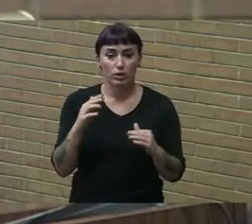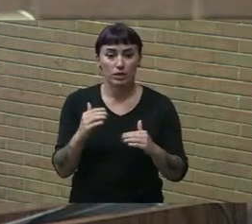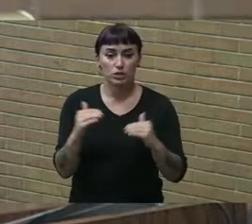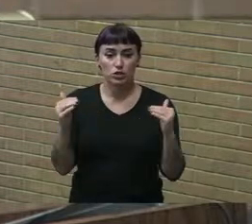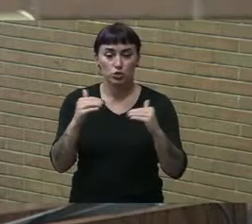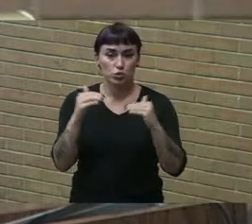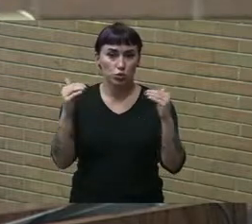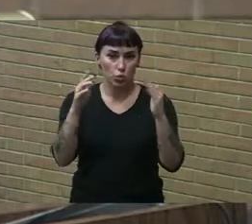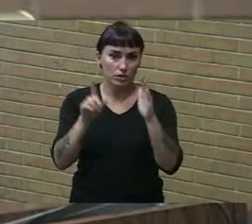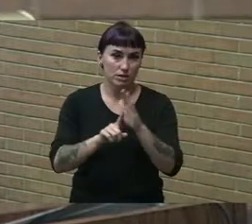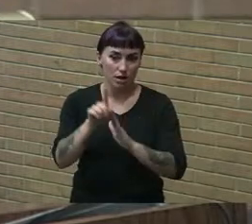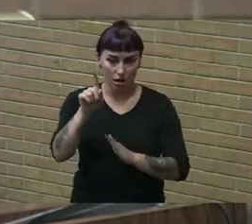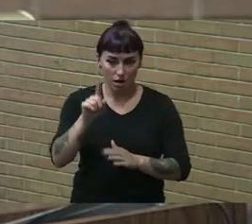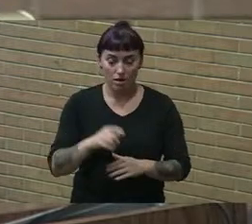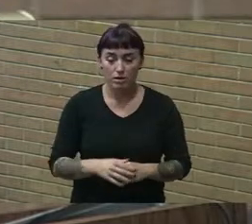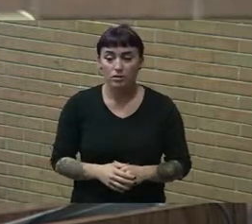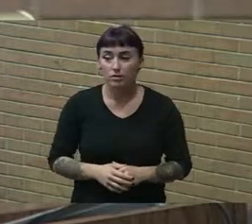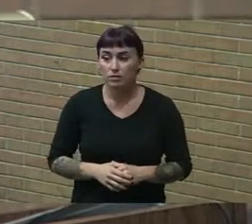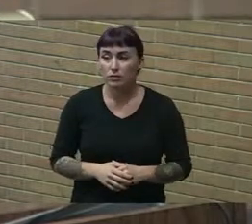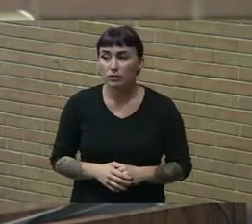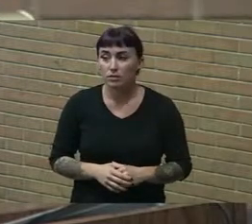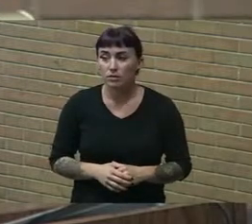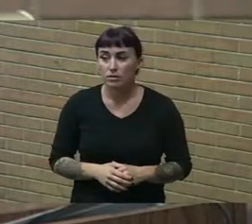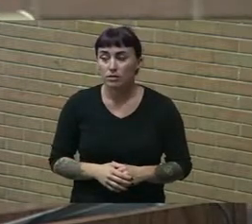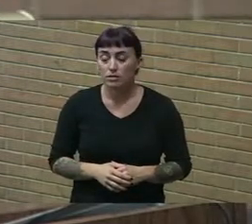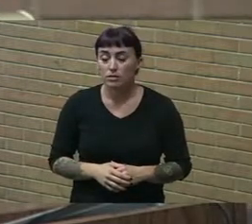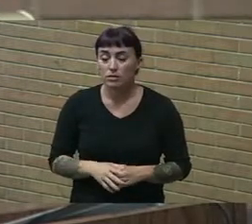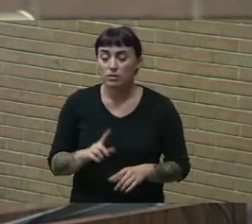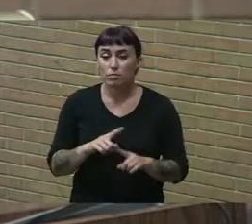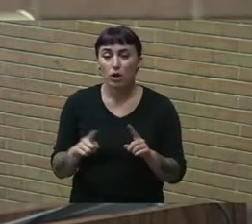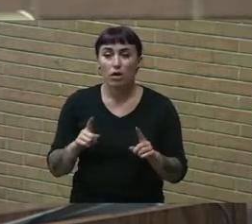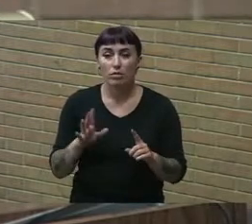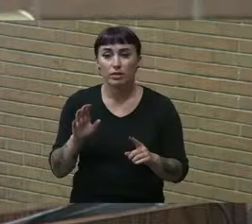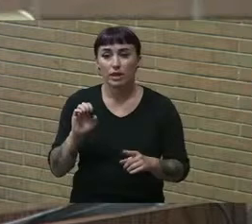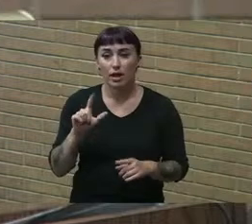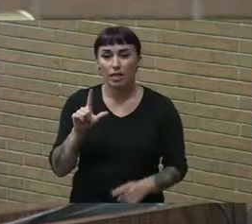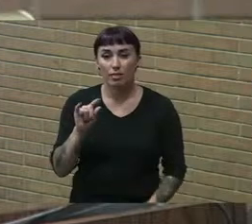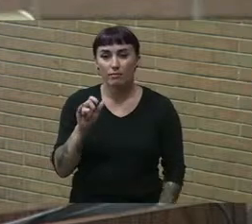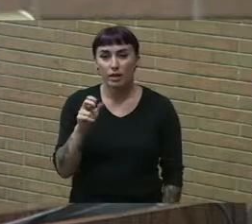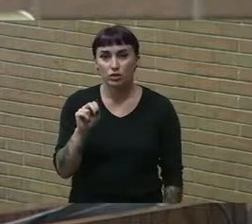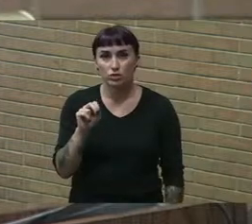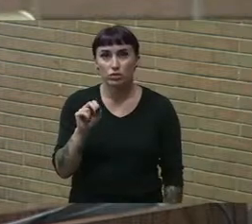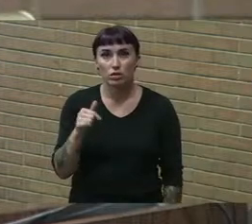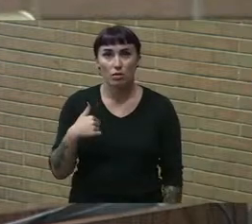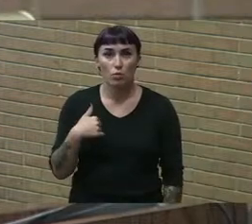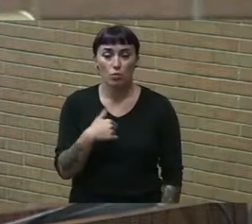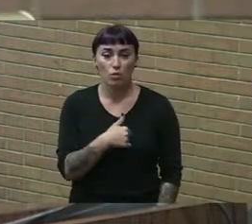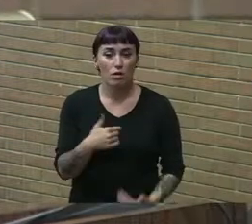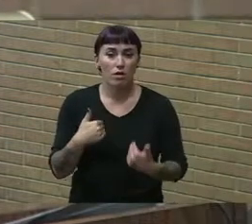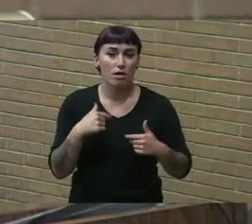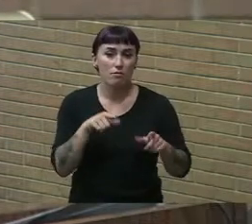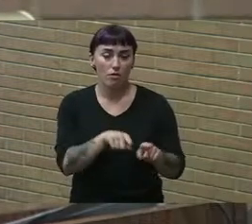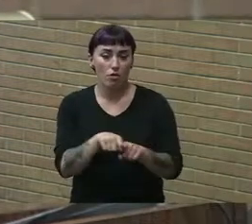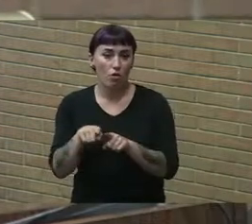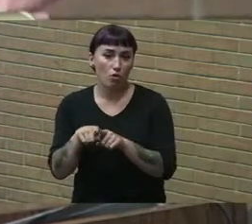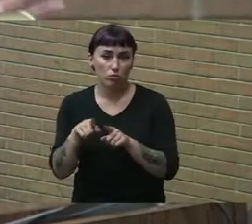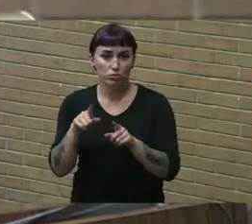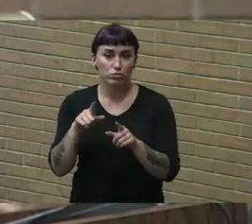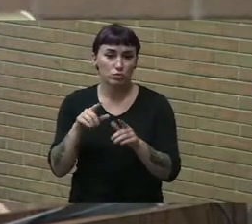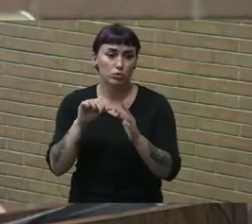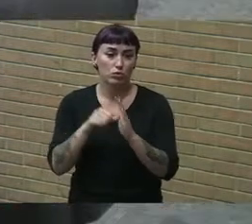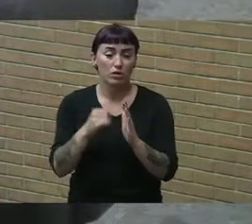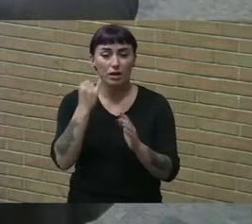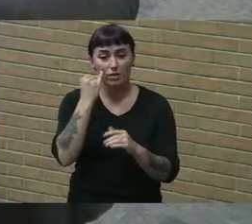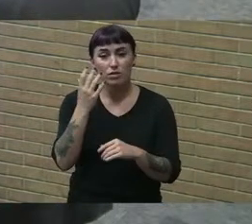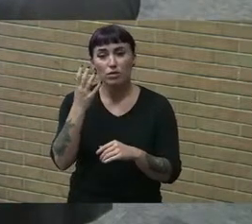in height. But the elevations that we have also point out, and if you go